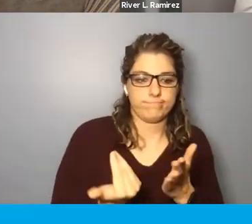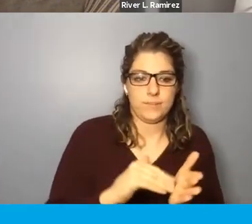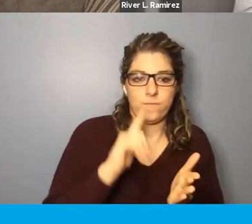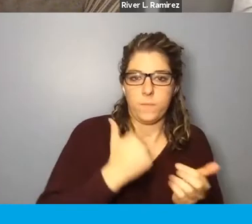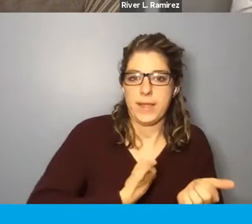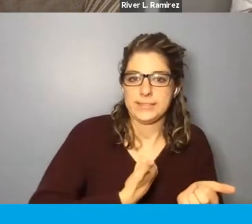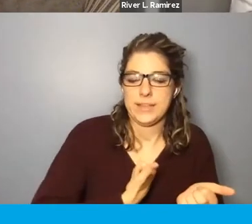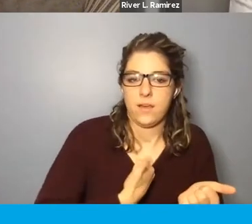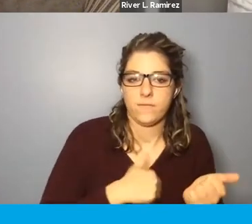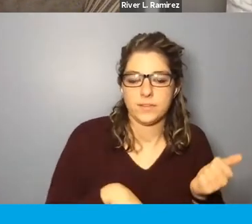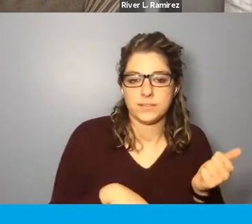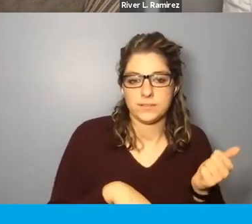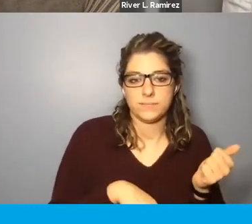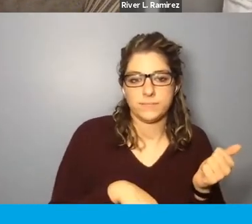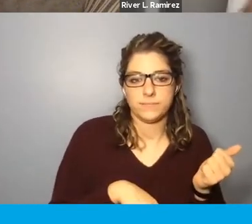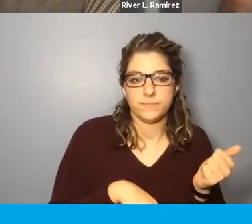is like